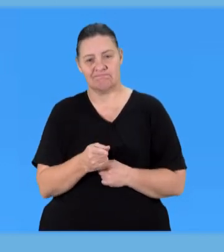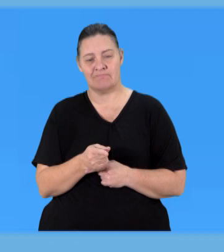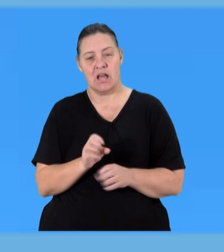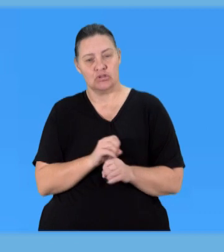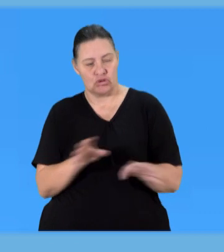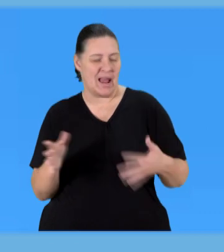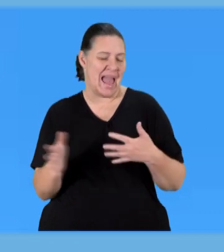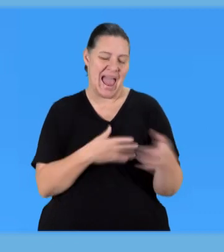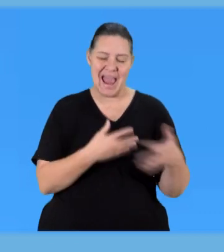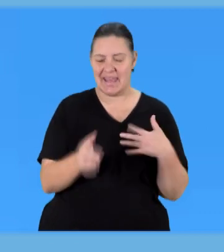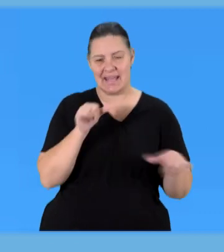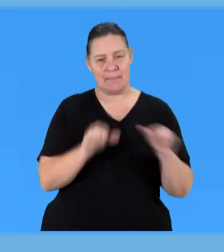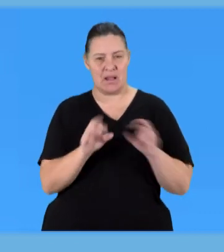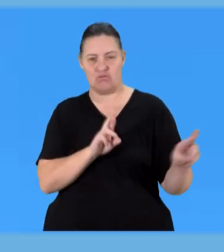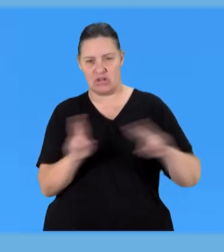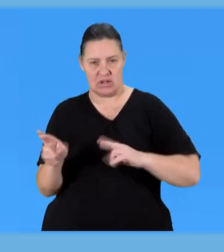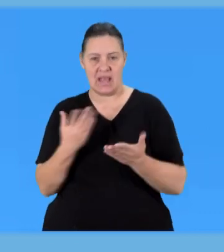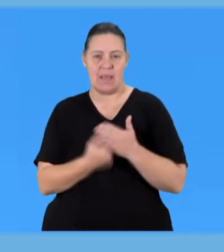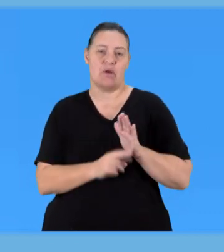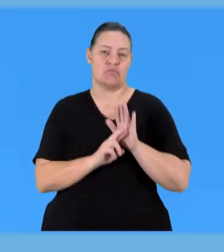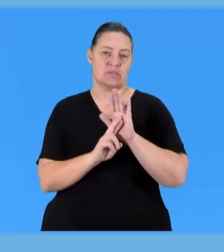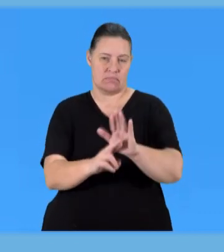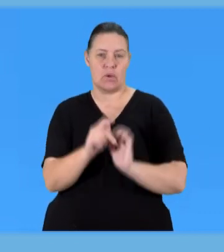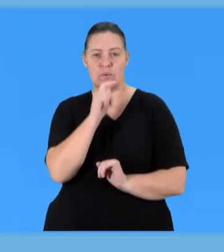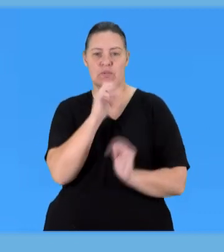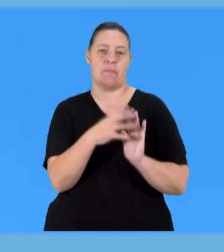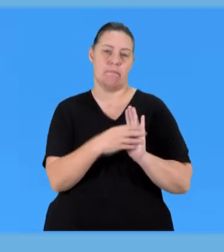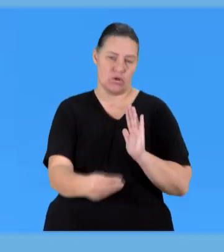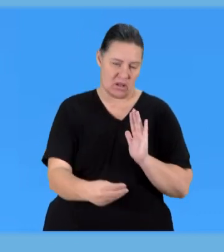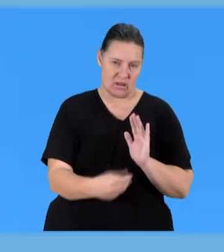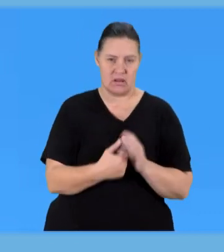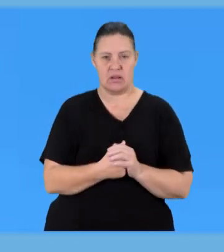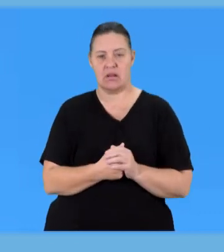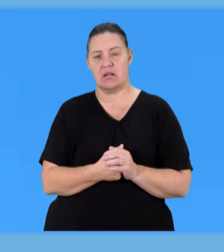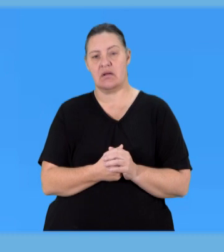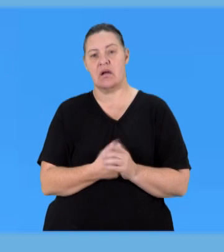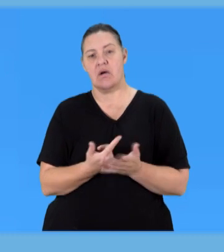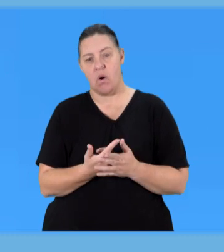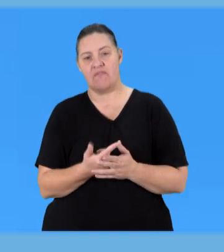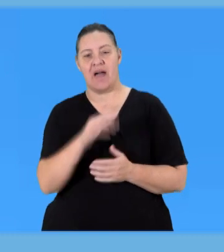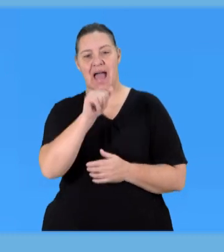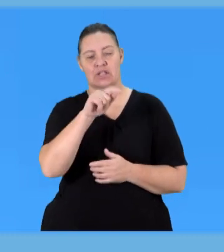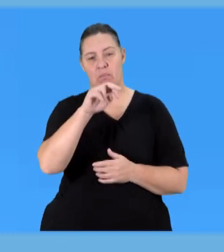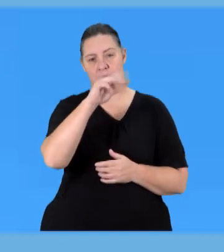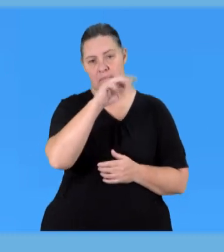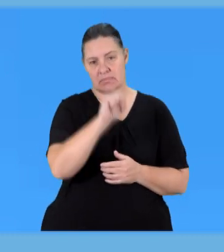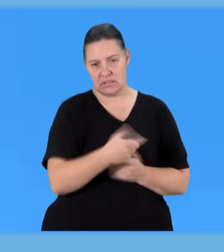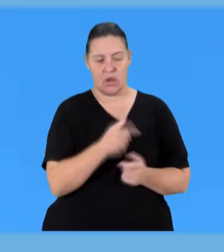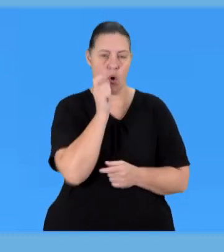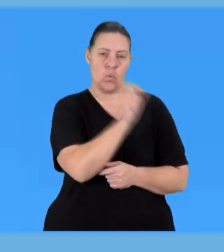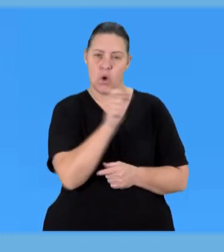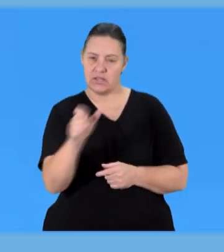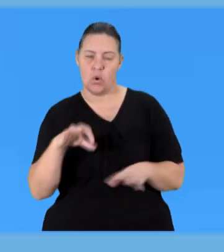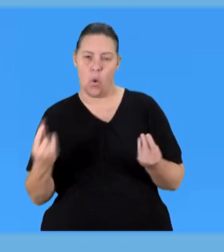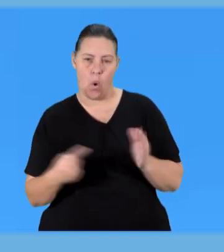that we know that any chemical reaction can be represented by using models. We know that the models of the atoms, words,